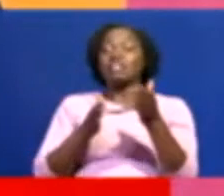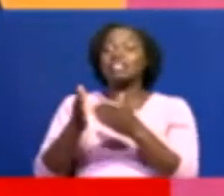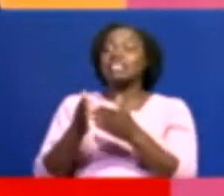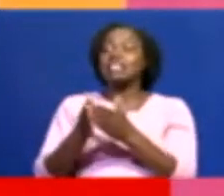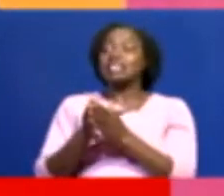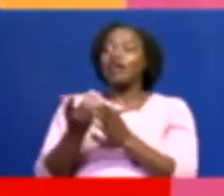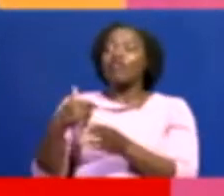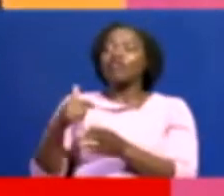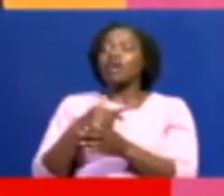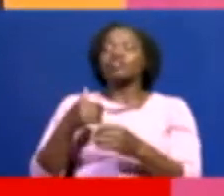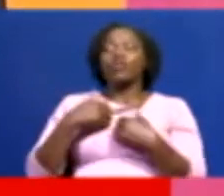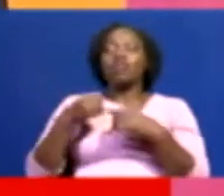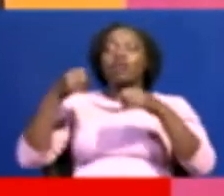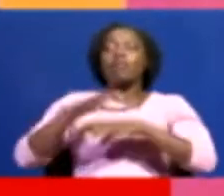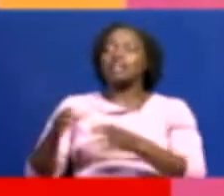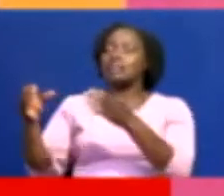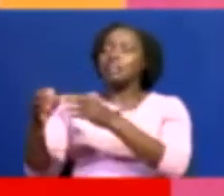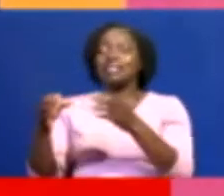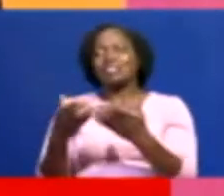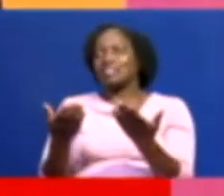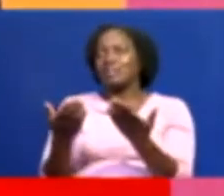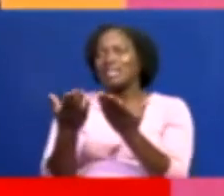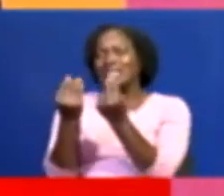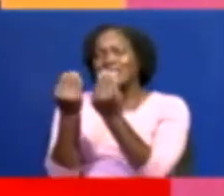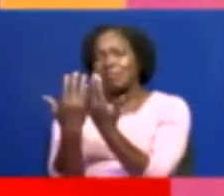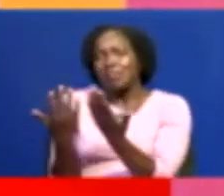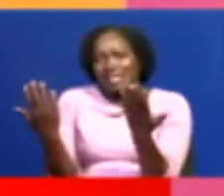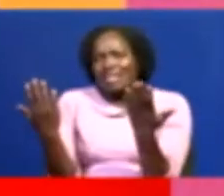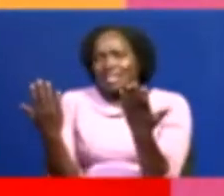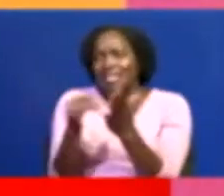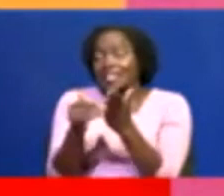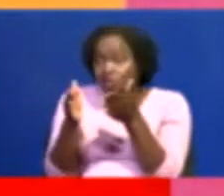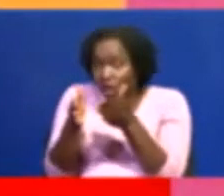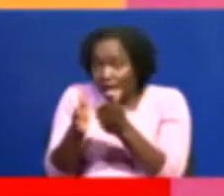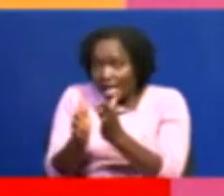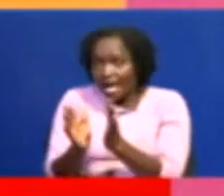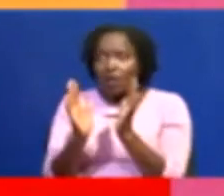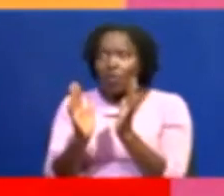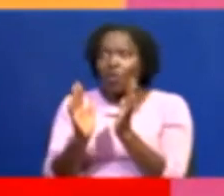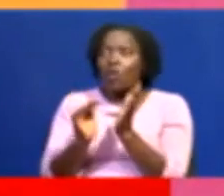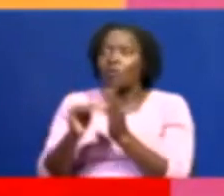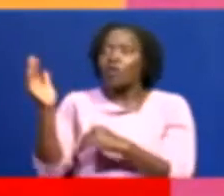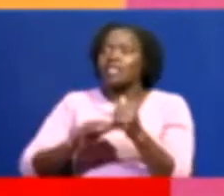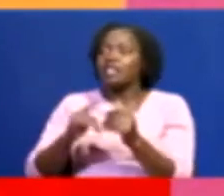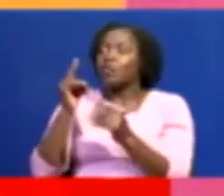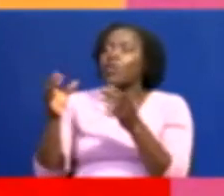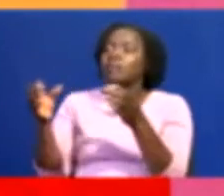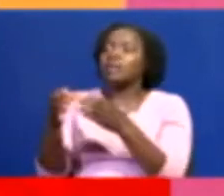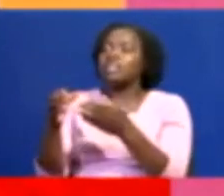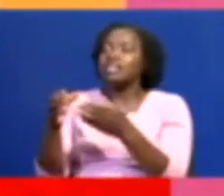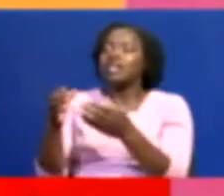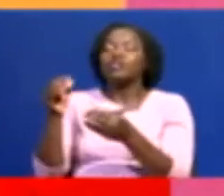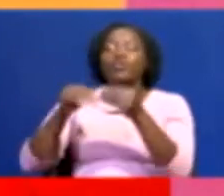for us to have multipartism. You can imagine a simple thing like just to allow us have more than one party turning up for